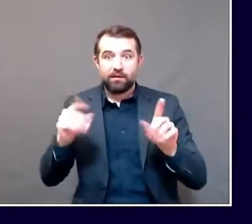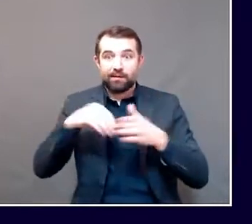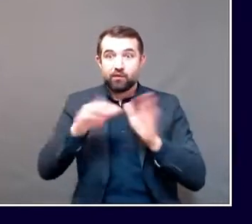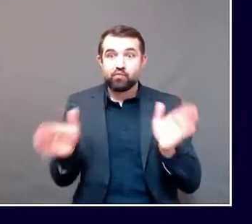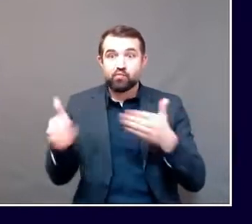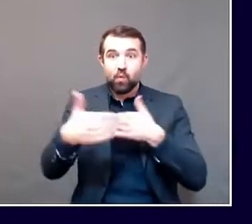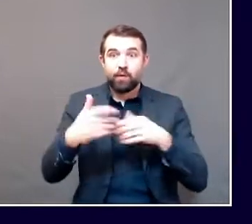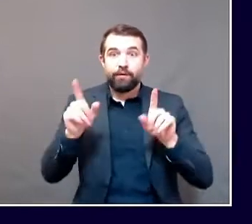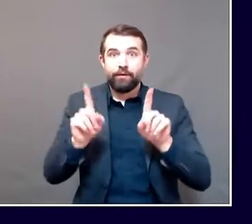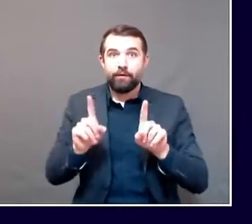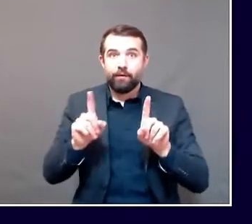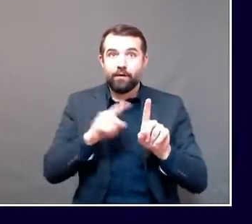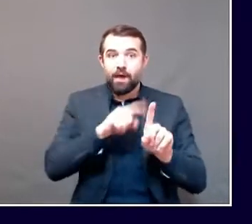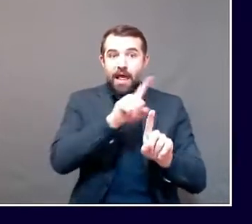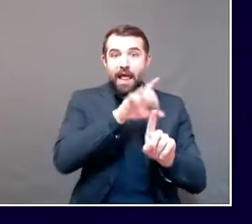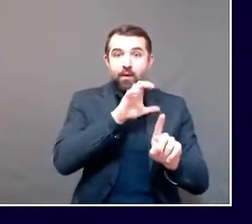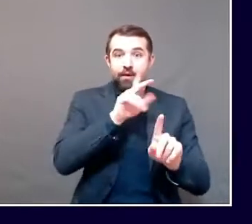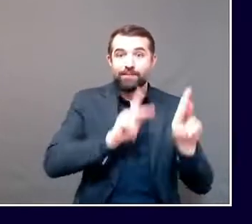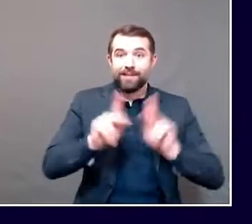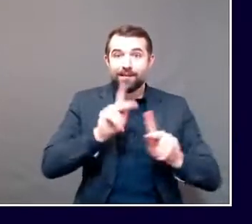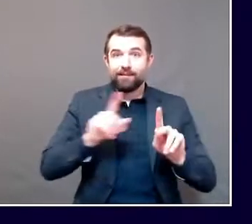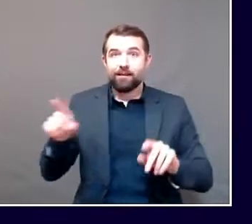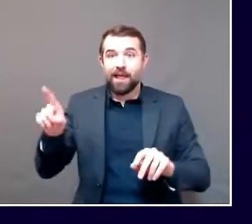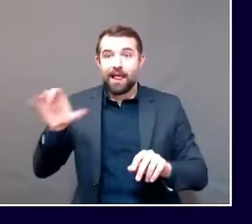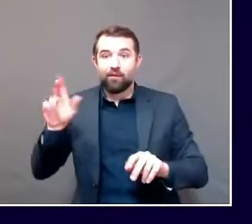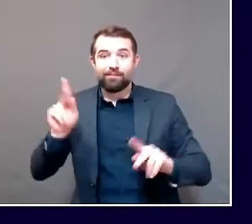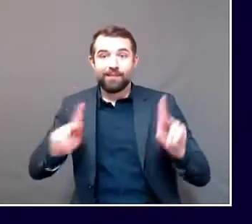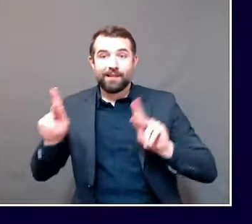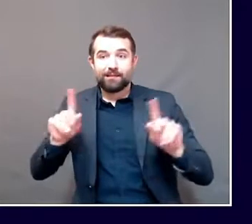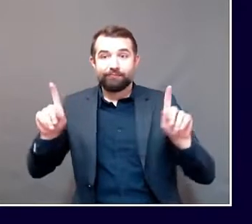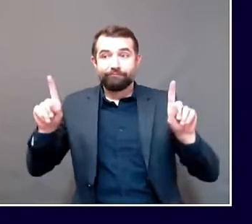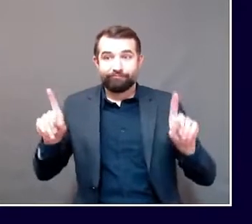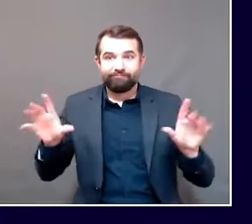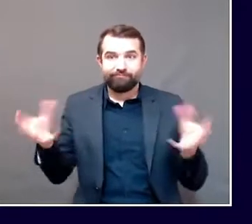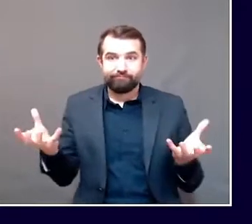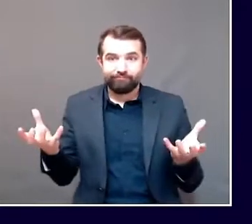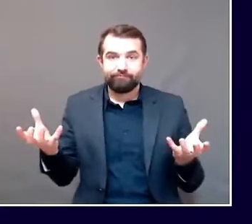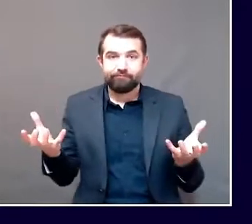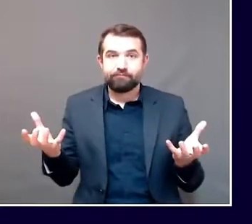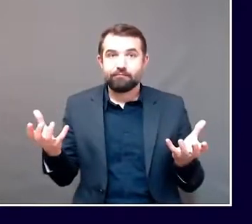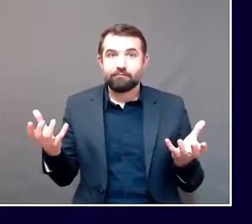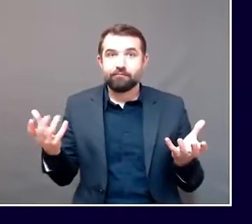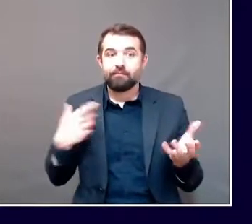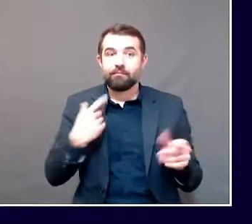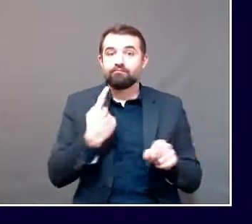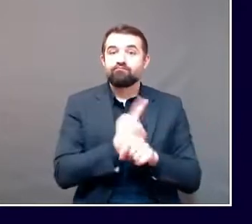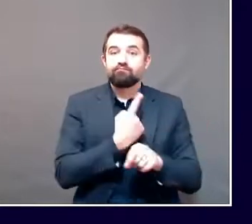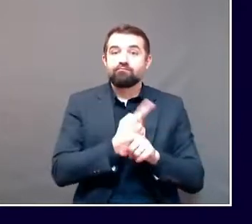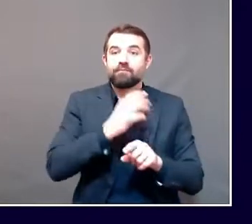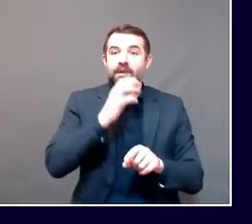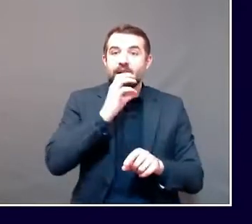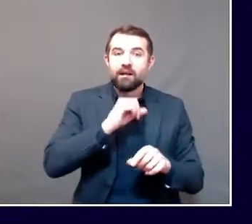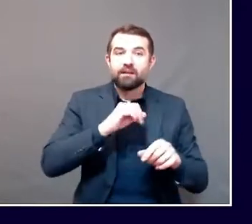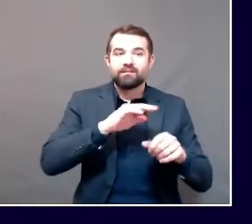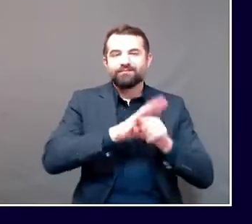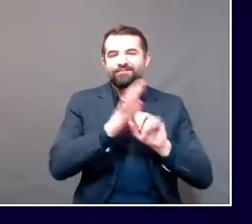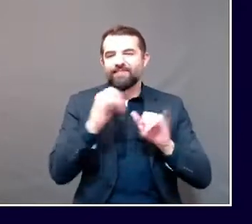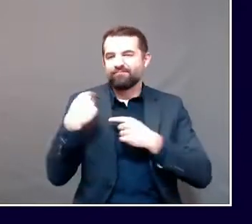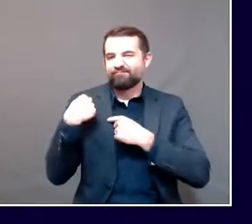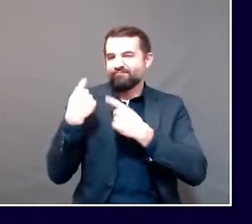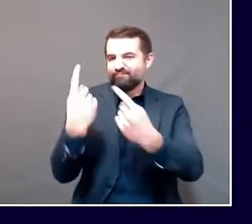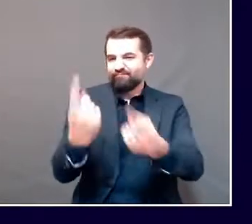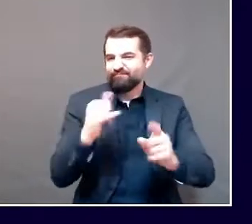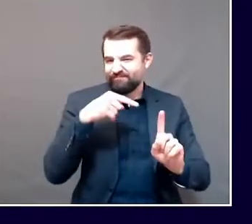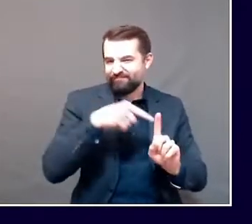the people who have the normal variant, I'm just going to make up a number for illustration purposes only. In the room with the